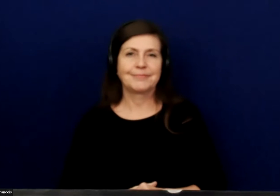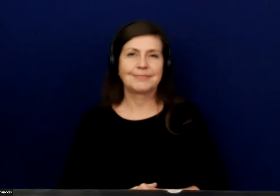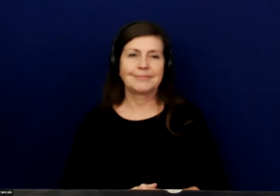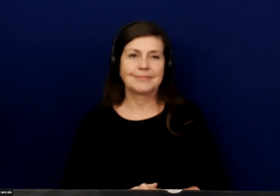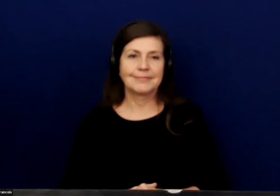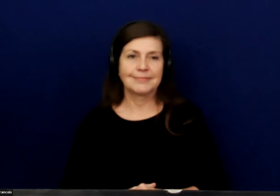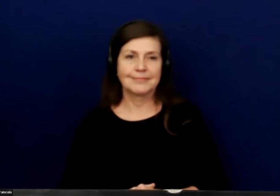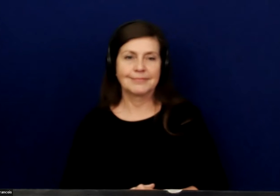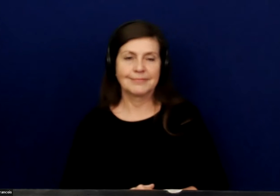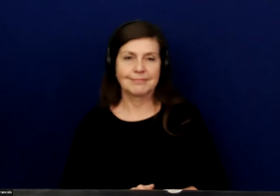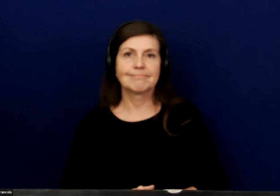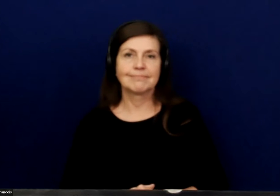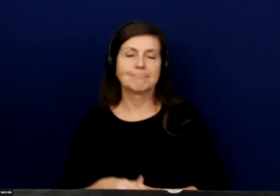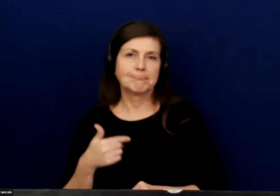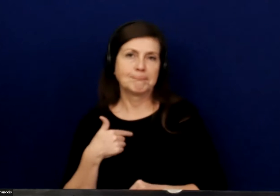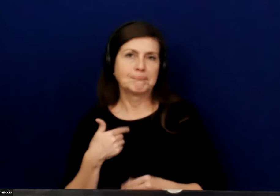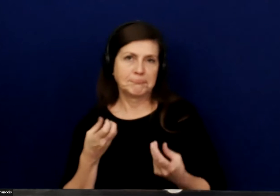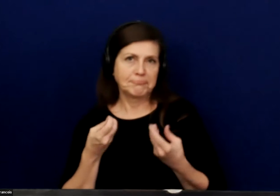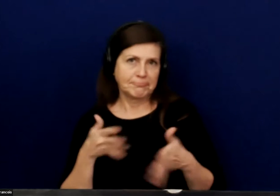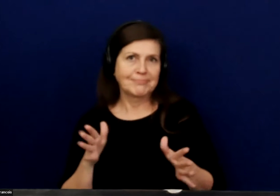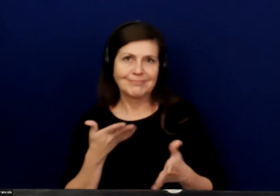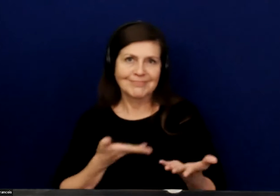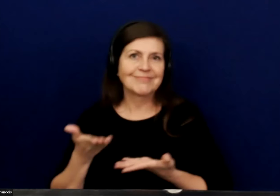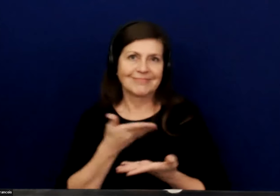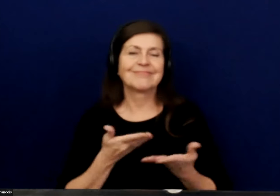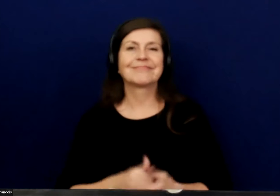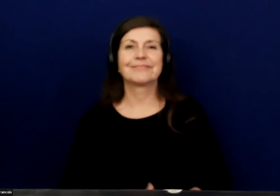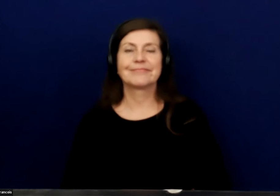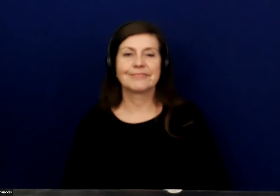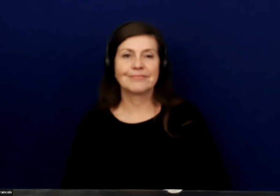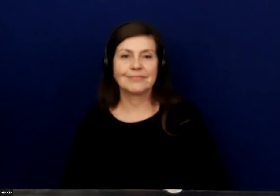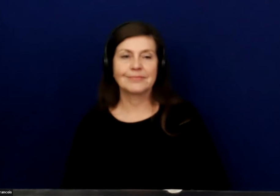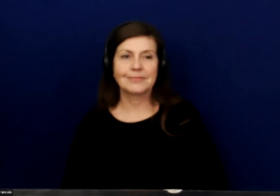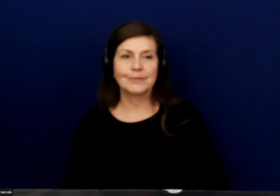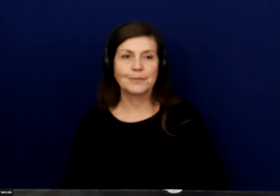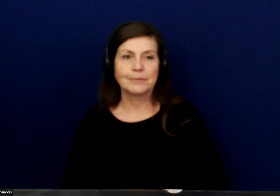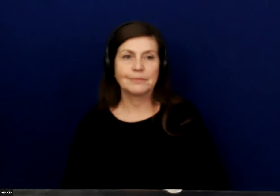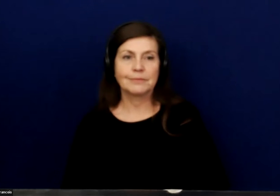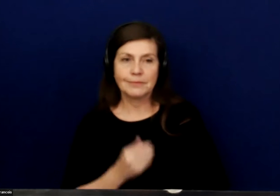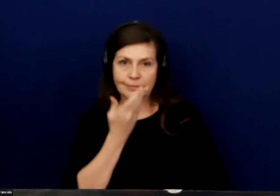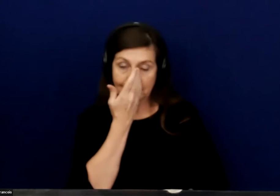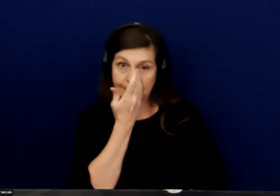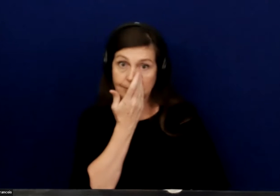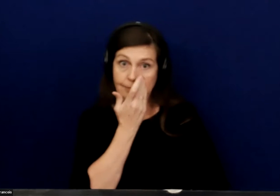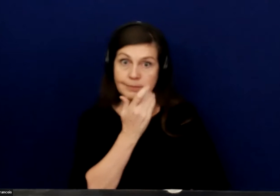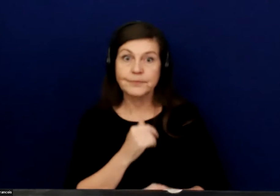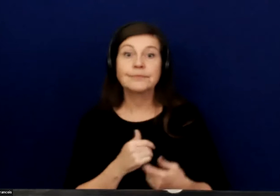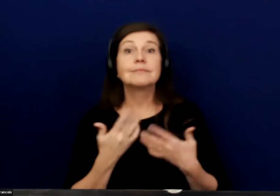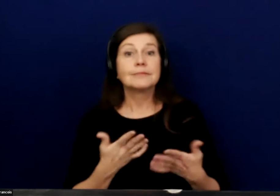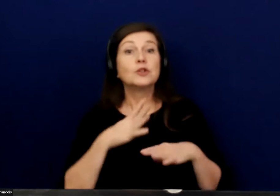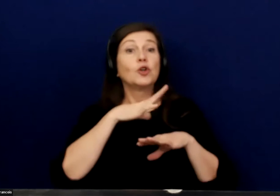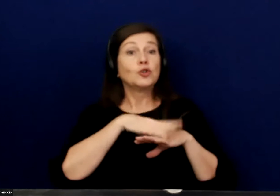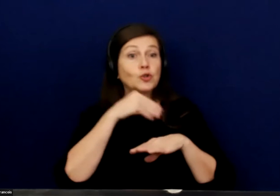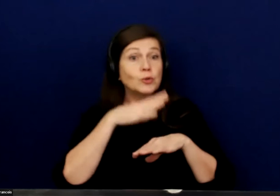that we talked about. Yeah, thank you. Okay, so I wanted to let the Swedish experts in,